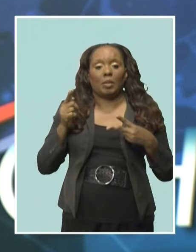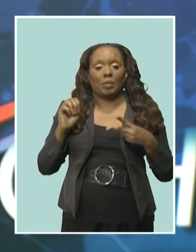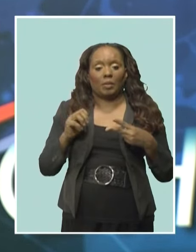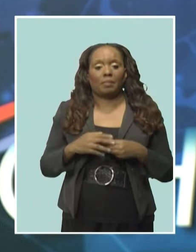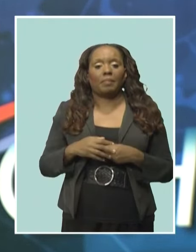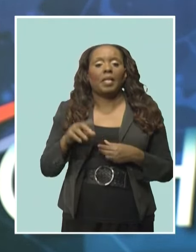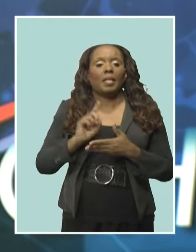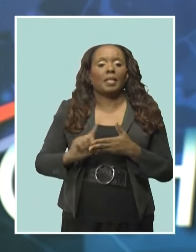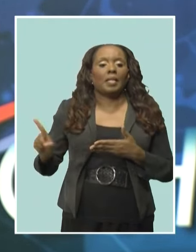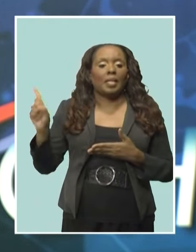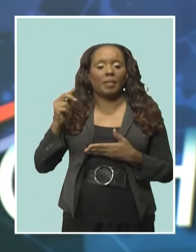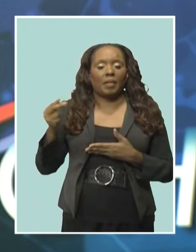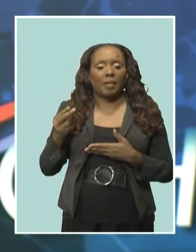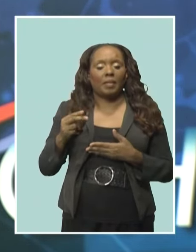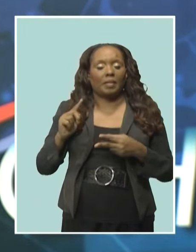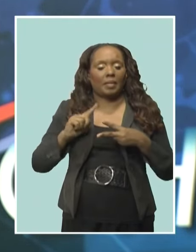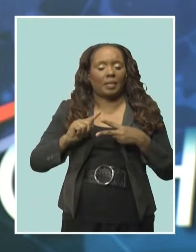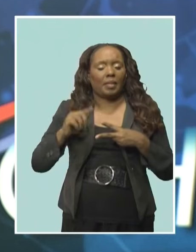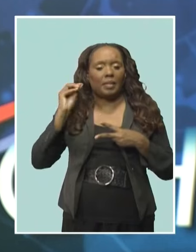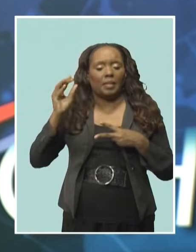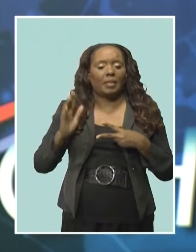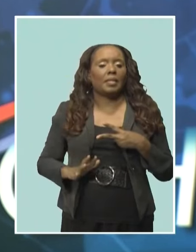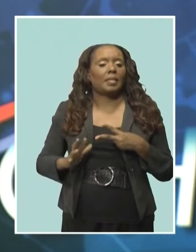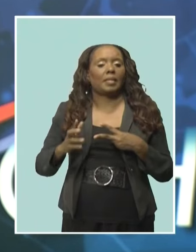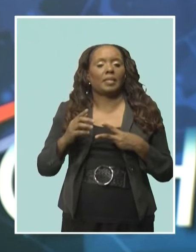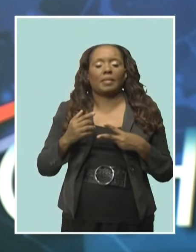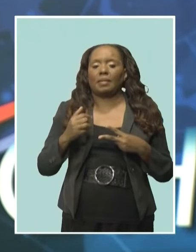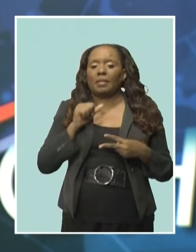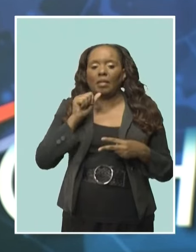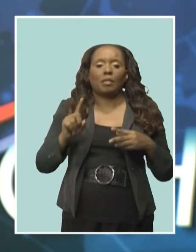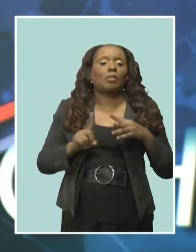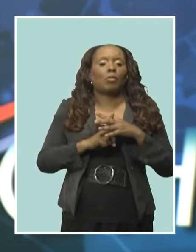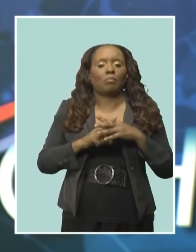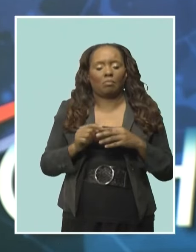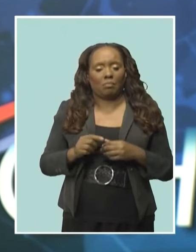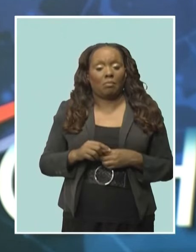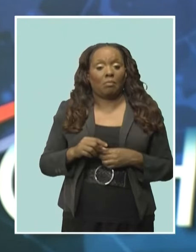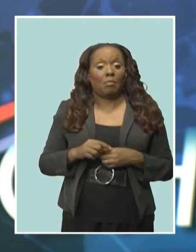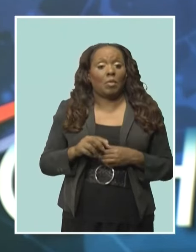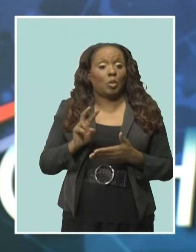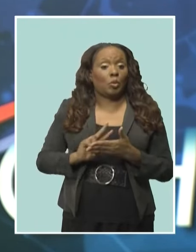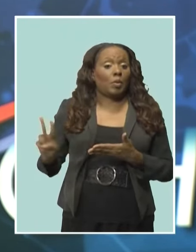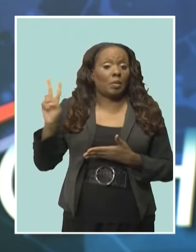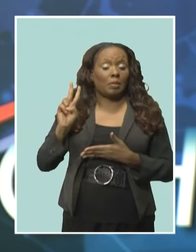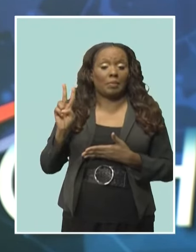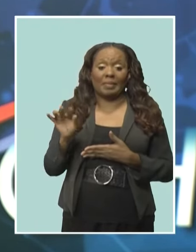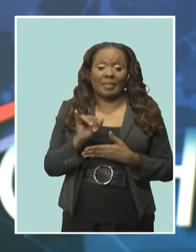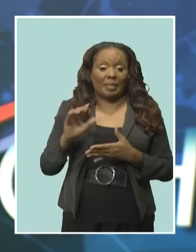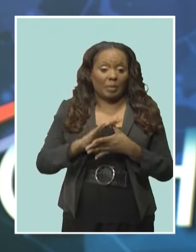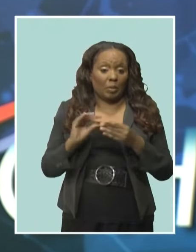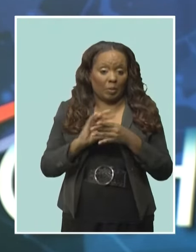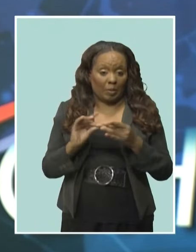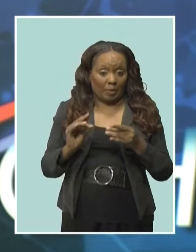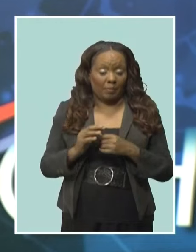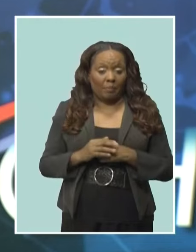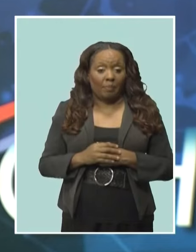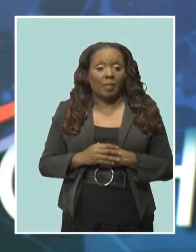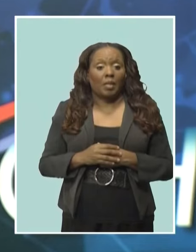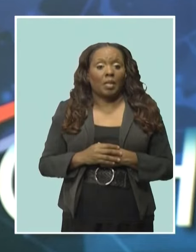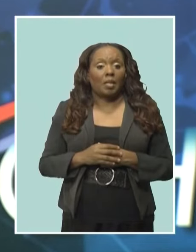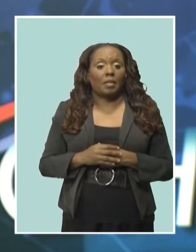in sick, and this was after a similar occurrence 2 weeks earlier. Acting Deputy Chief Education Officer with responsibility